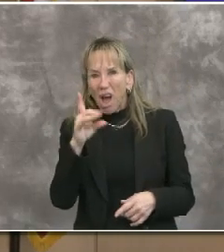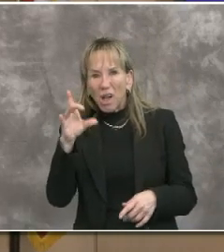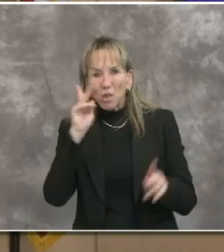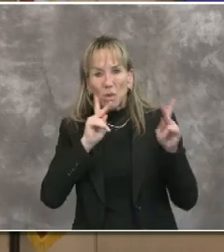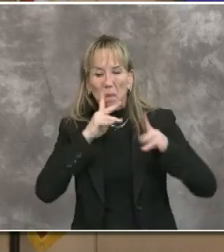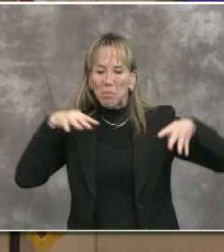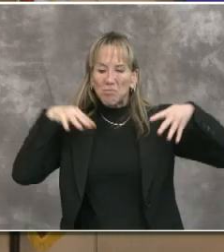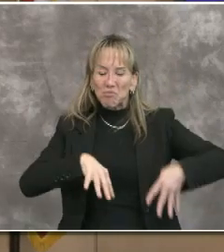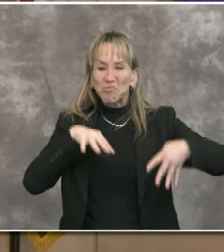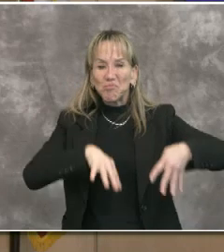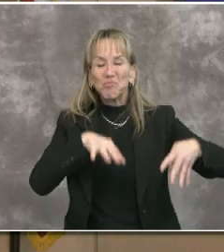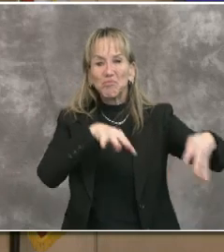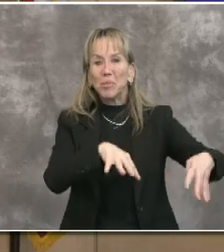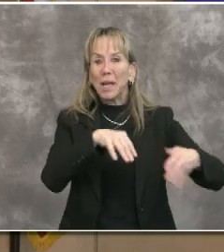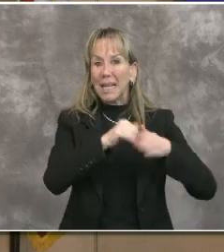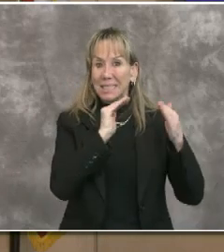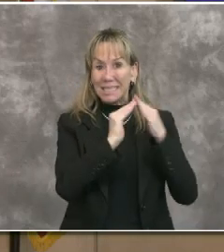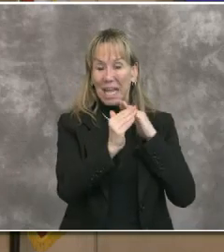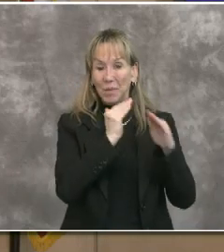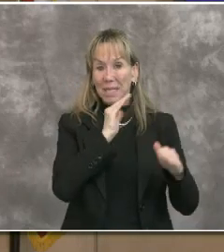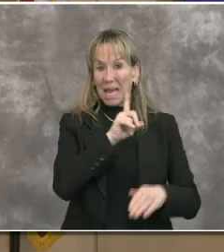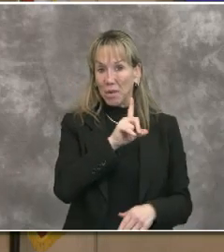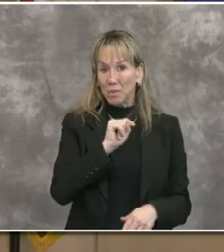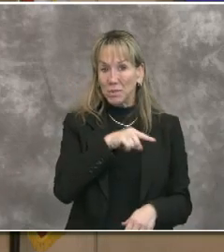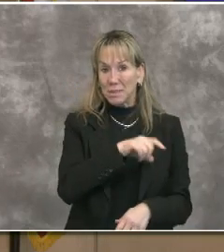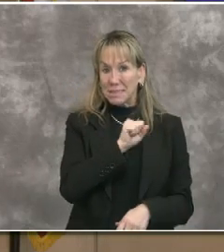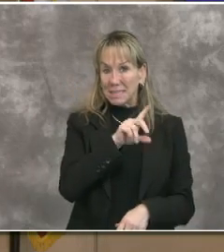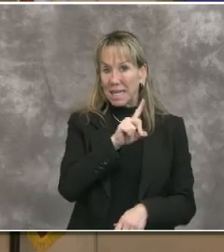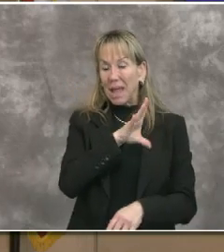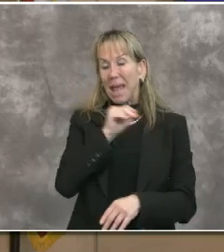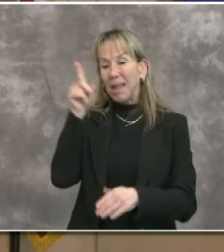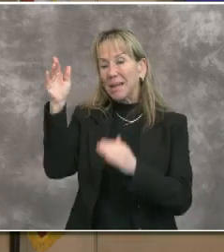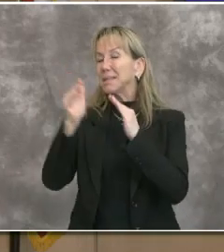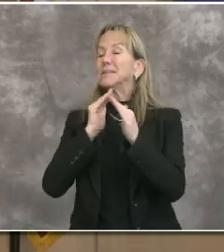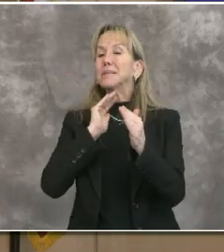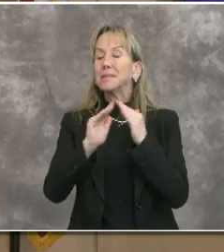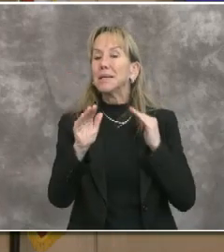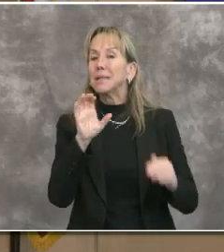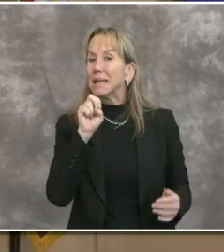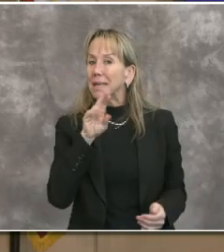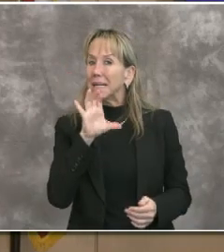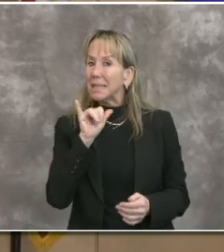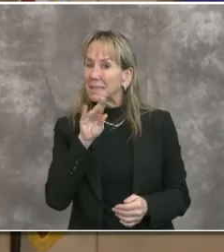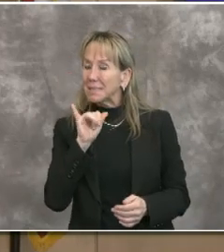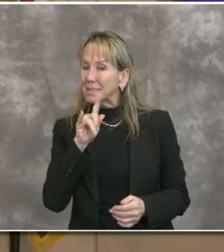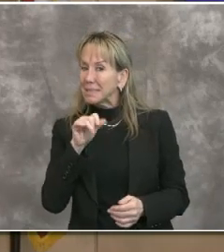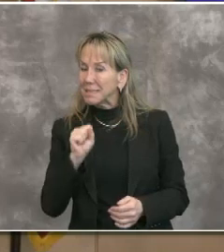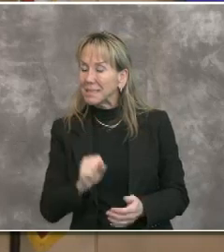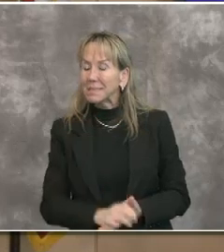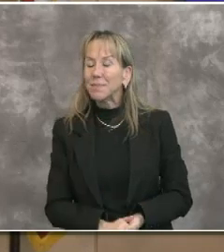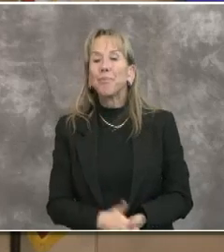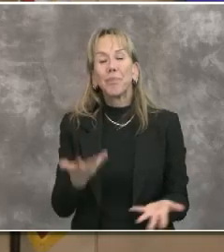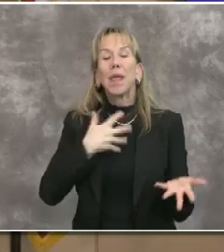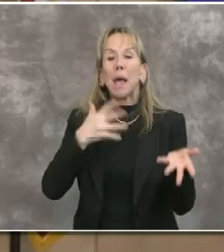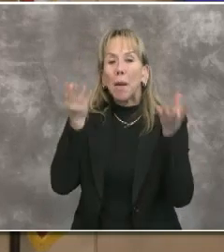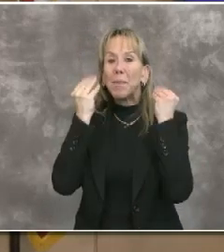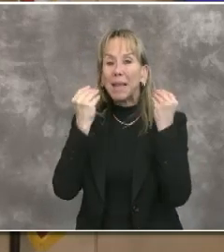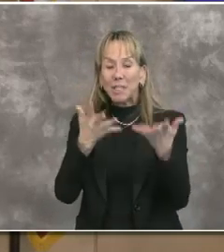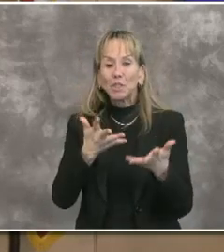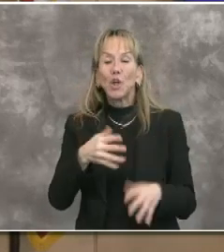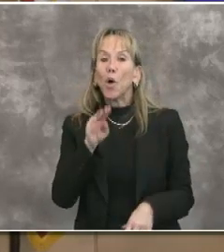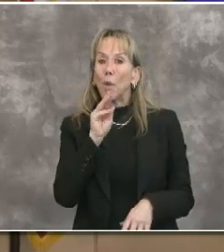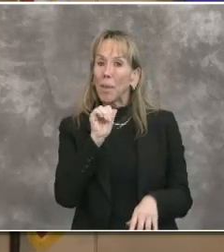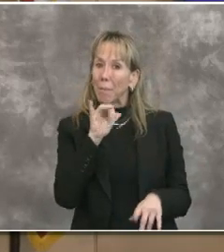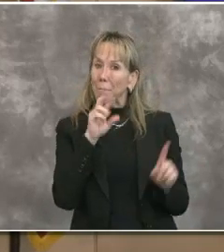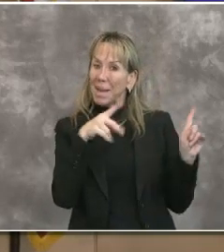San Diego and Encinitas? Well, Mayor Bailey is a good friend of mine. He's a good mayor for the city of Coronado, but